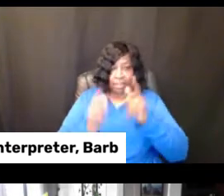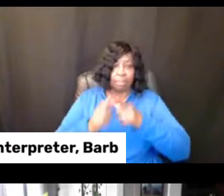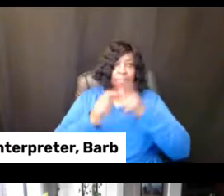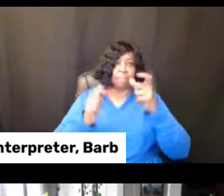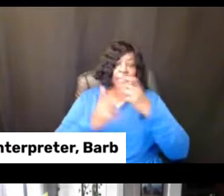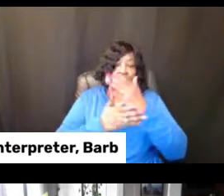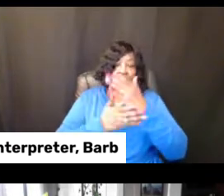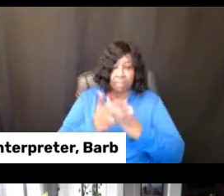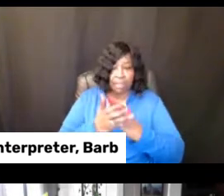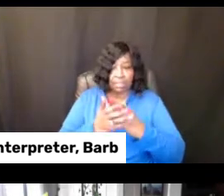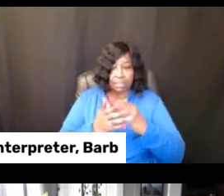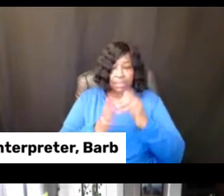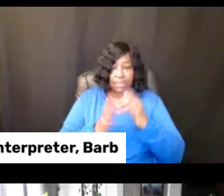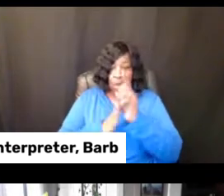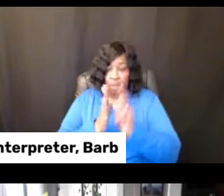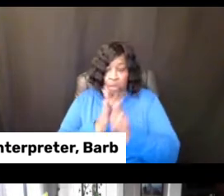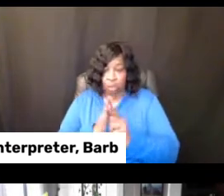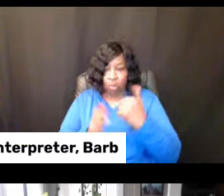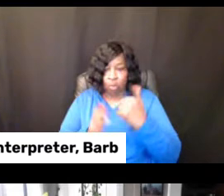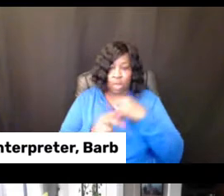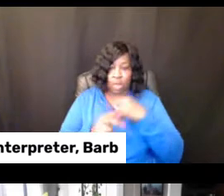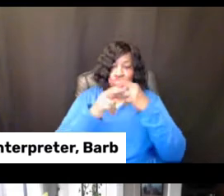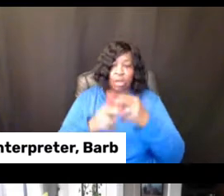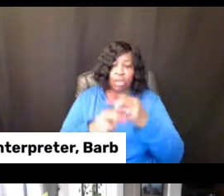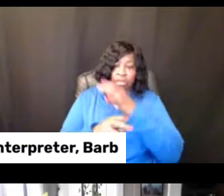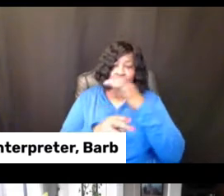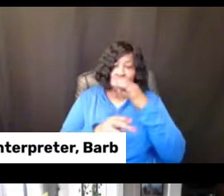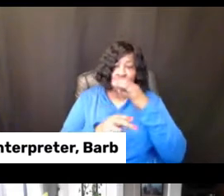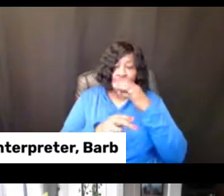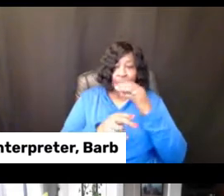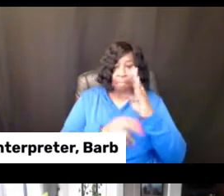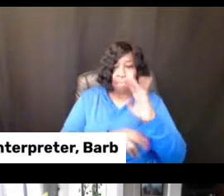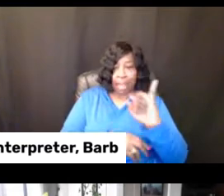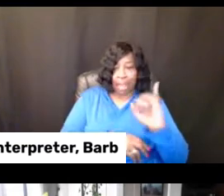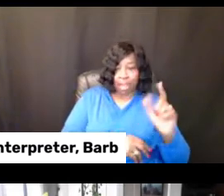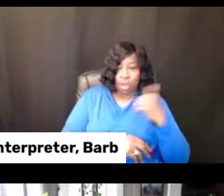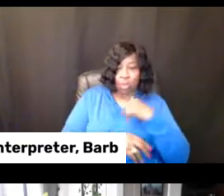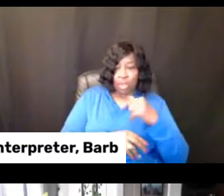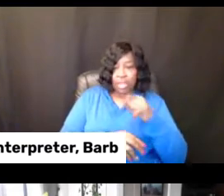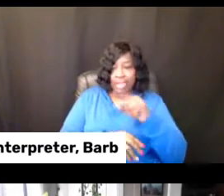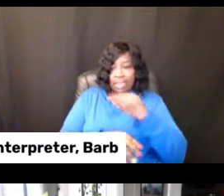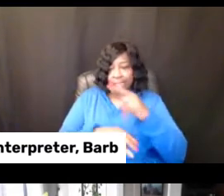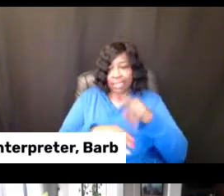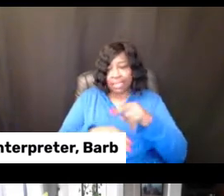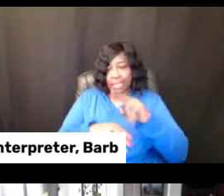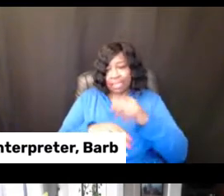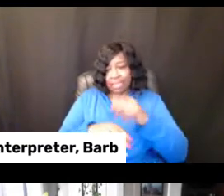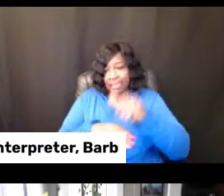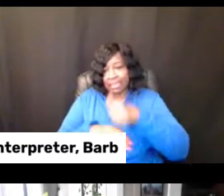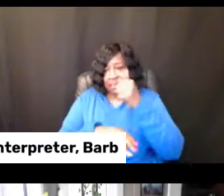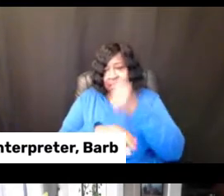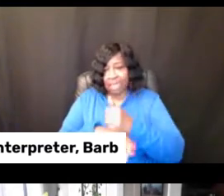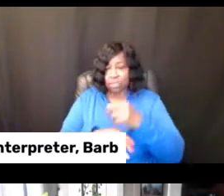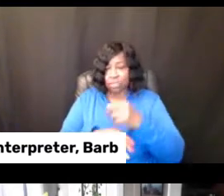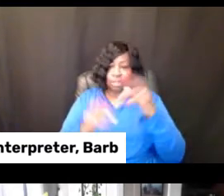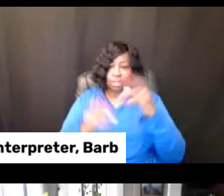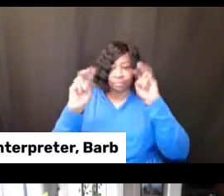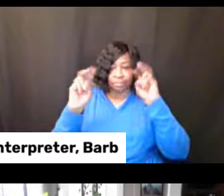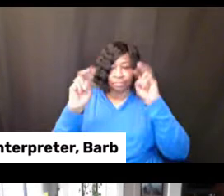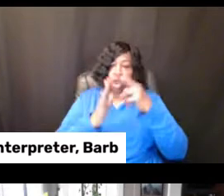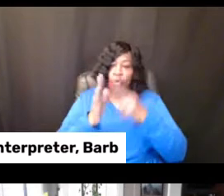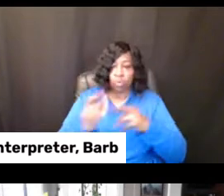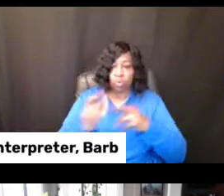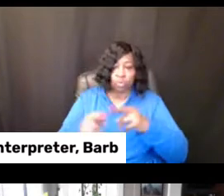call the Farm Bill, which essentially sets the rules of the road for our nation's food and farm system. The Farm Bill